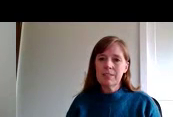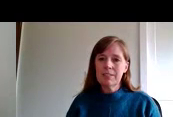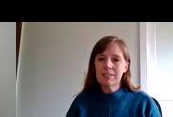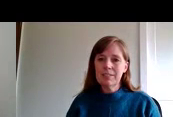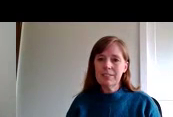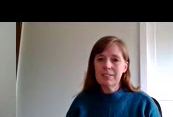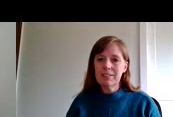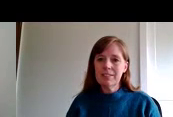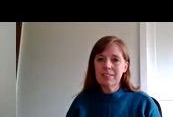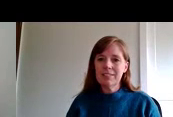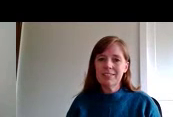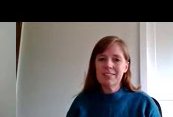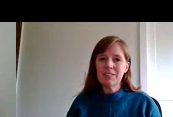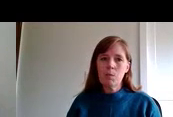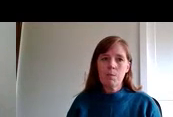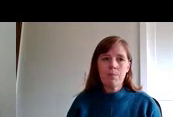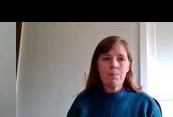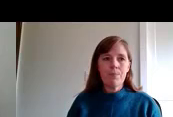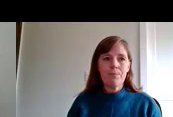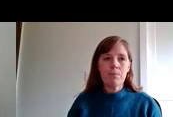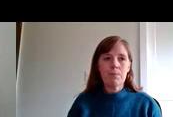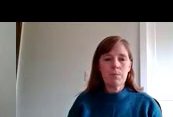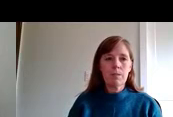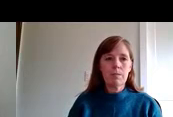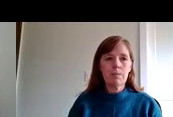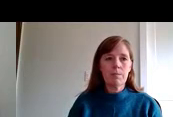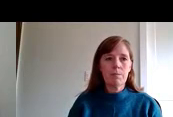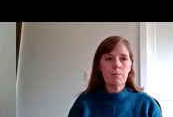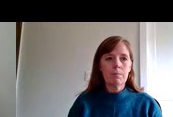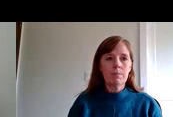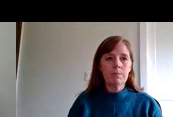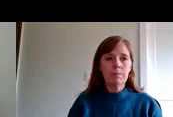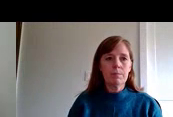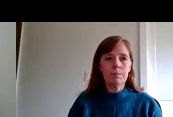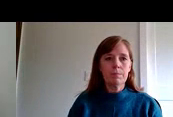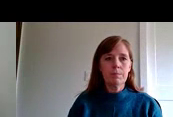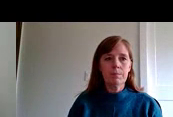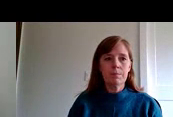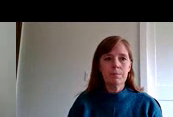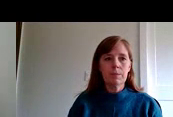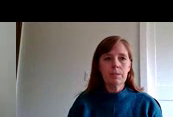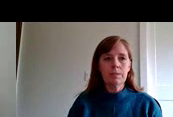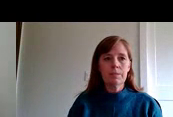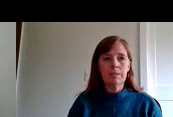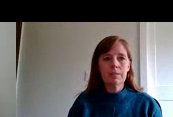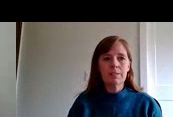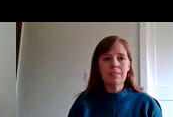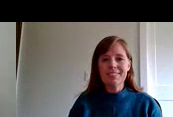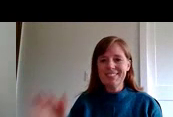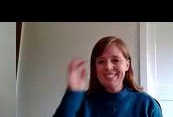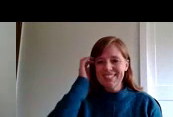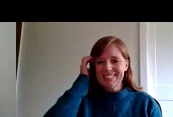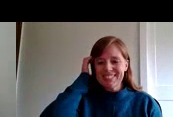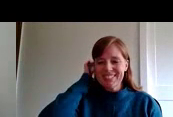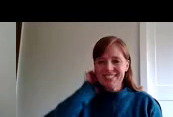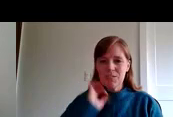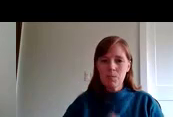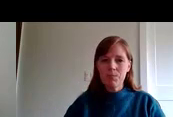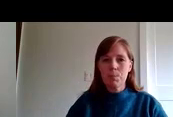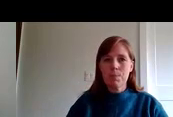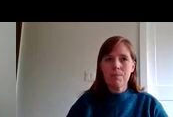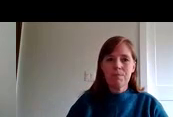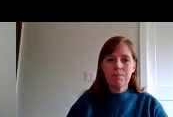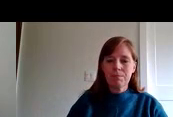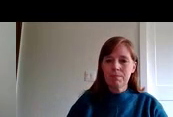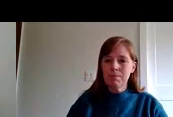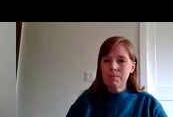in Seattle, just about 12 miles outside of Issaquah. I believe this is my 17th or 18th year